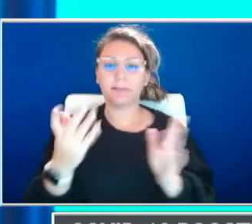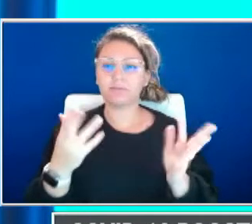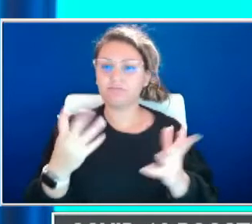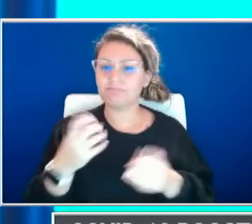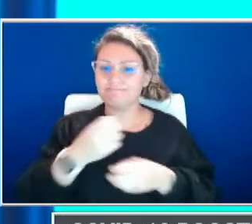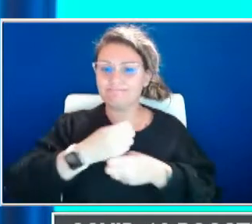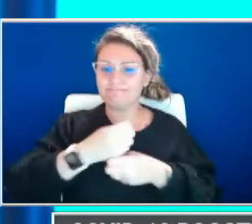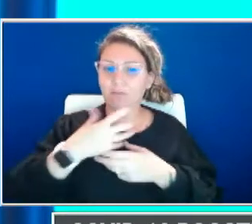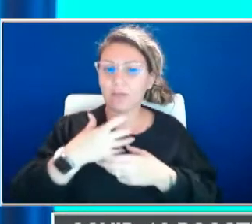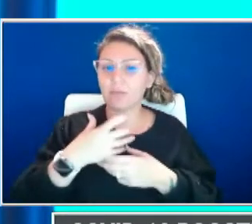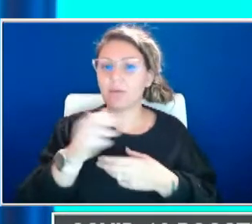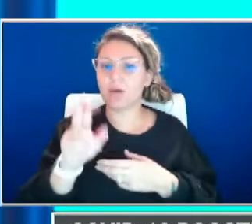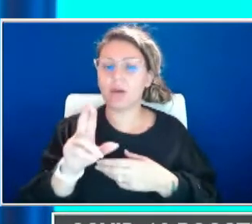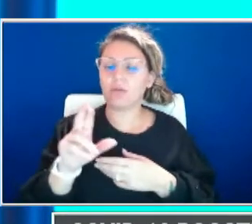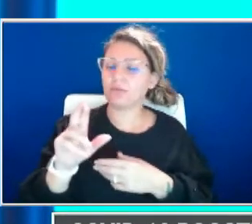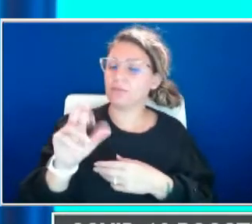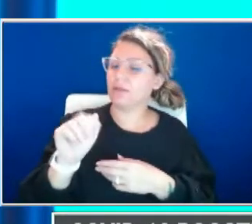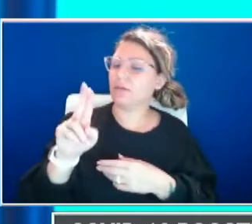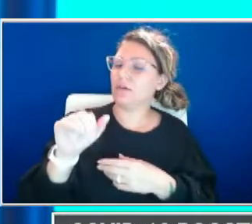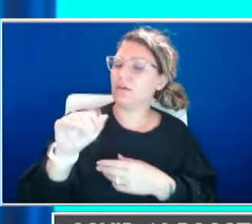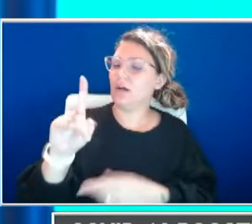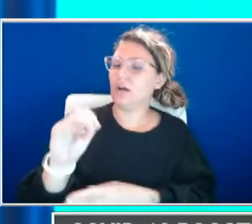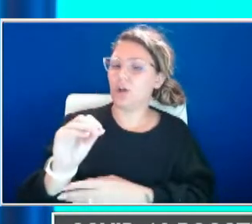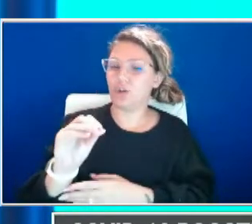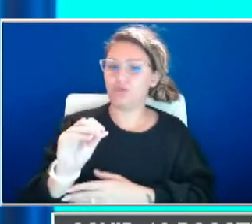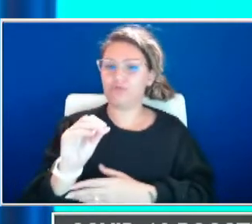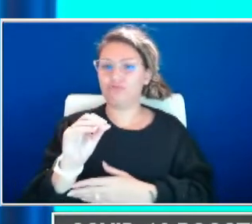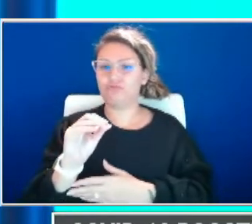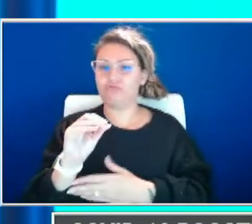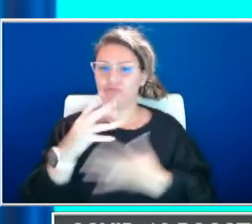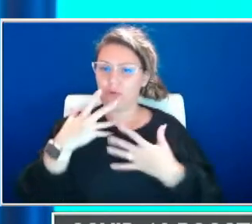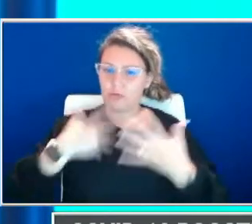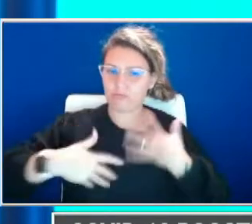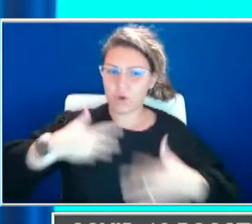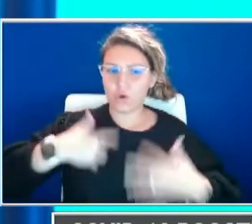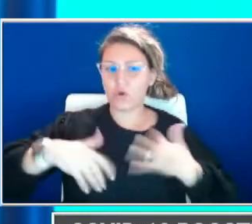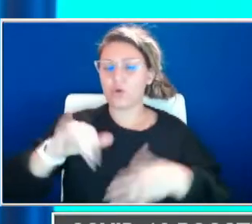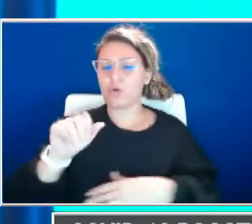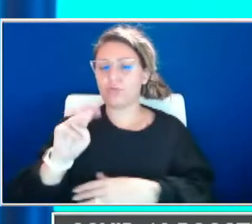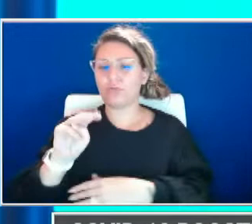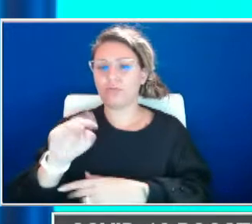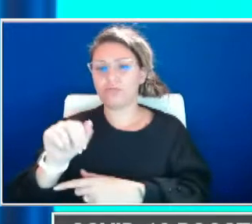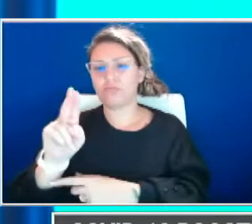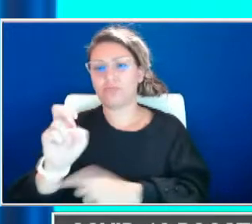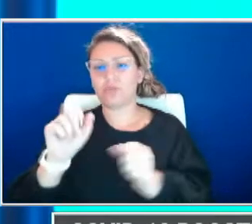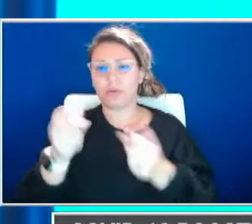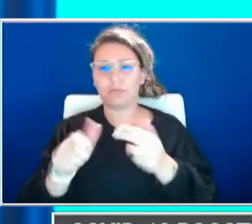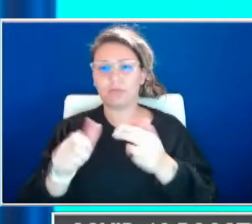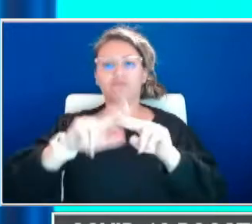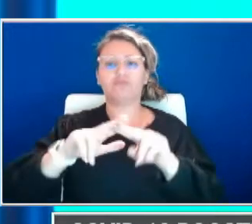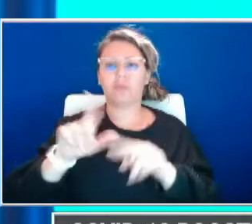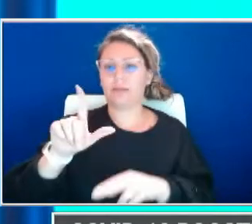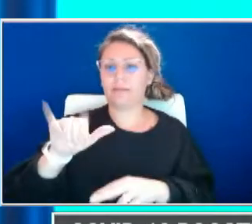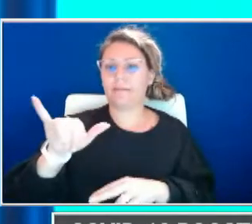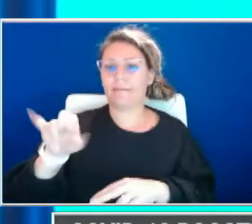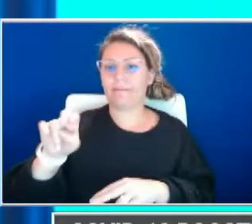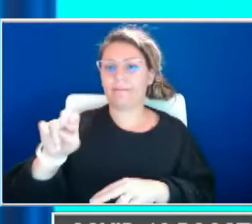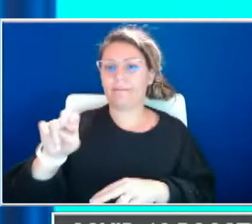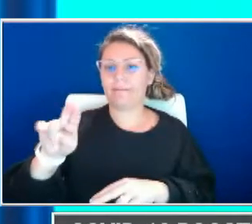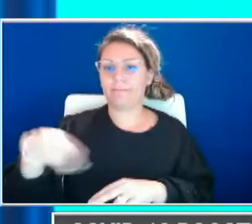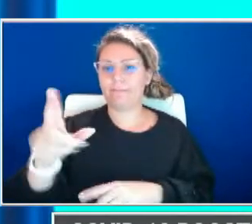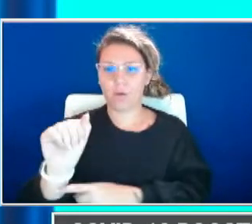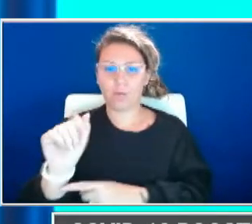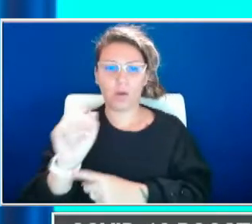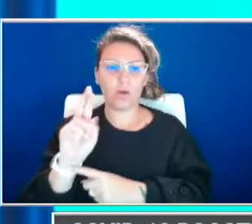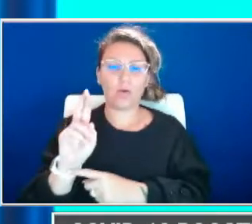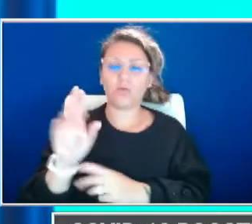inflammatory autoimmune process can be associated with an increased risk of lymphoma, Hodgkin's lymphoma, or other lymphoma.